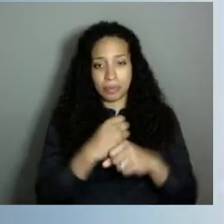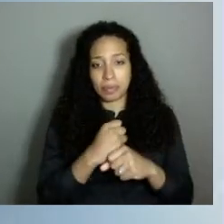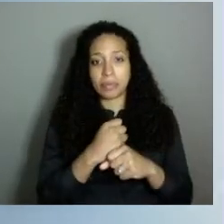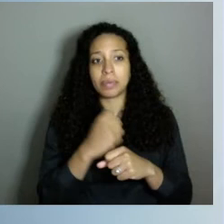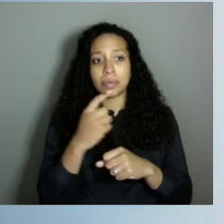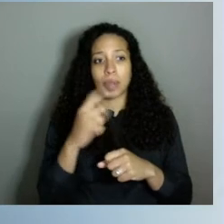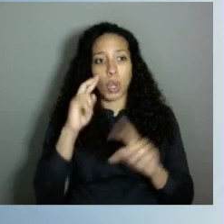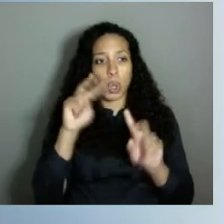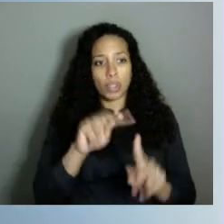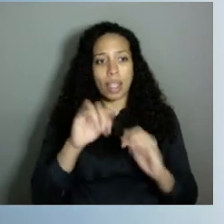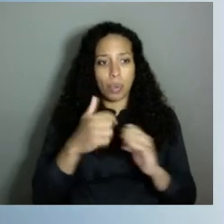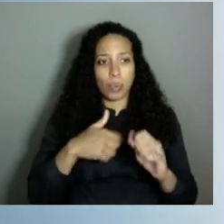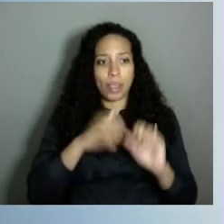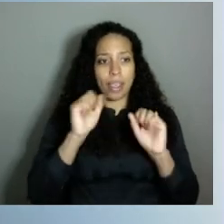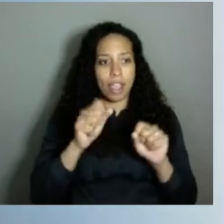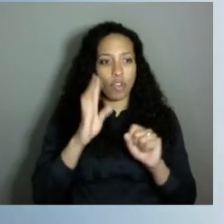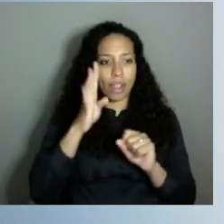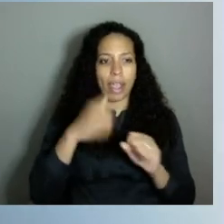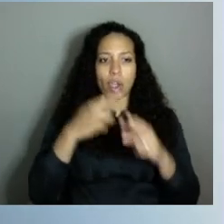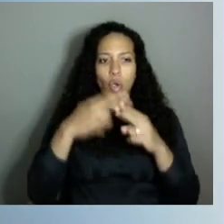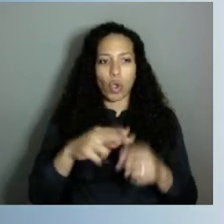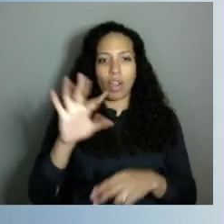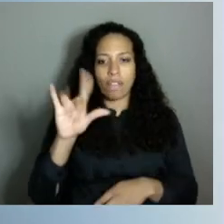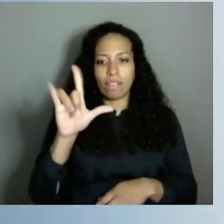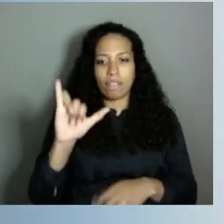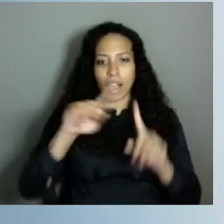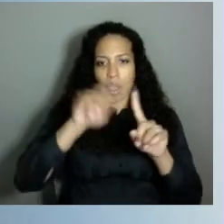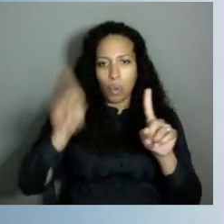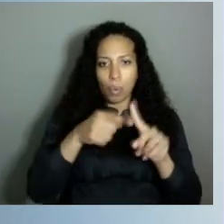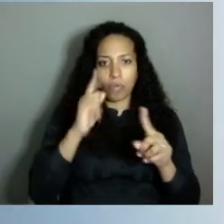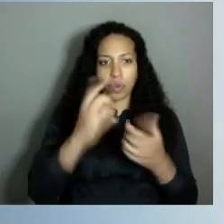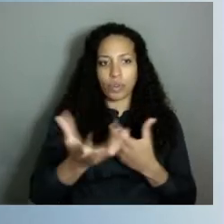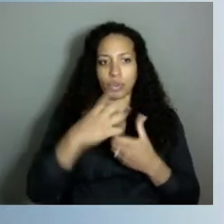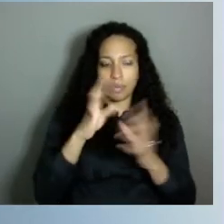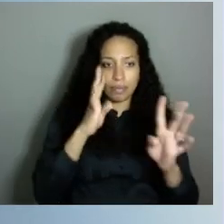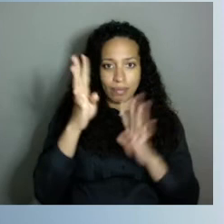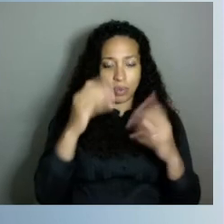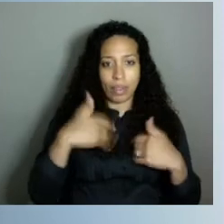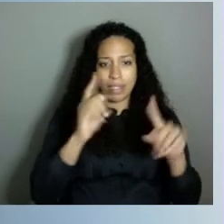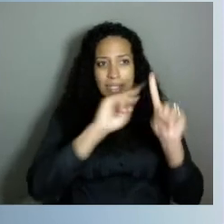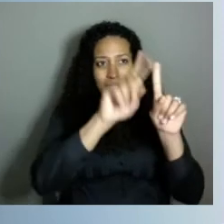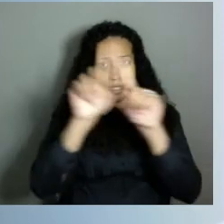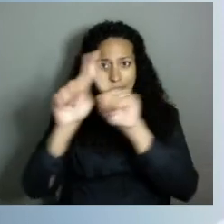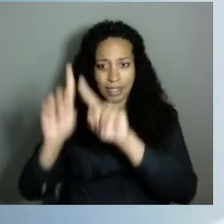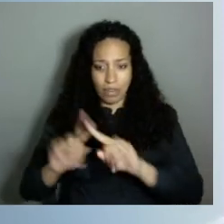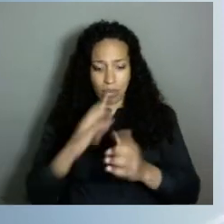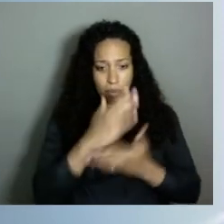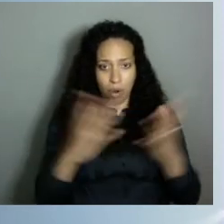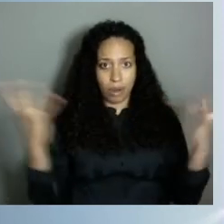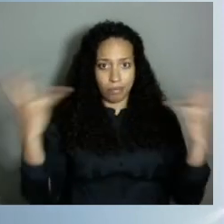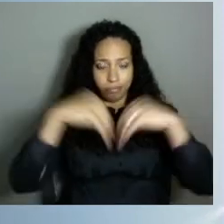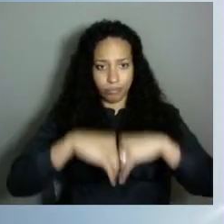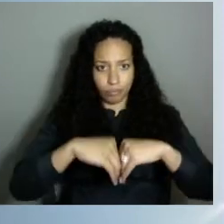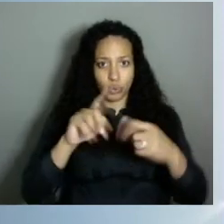call a flywheel of inclusive innovation, where we look at all the different pieces that come together to bring about new concepts in an